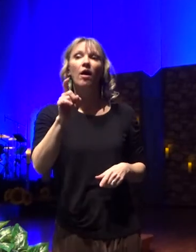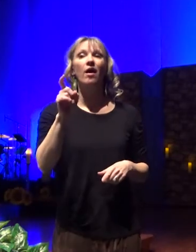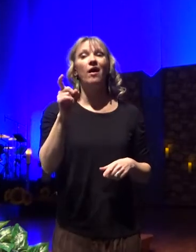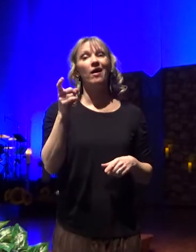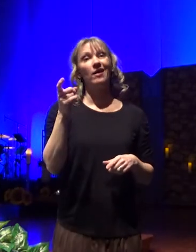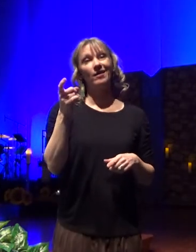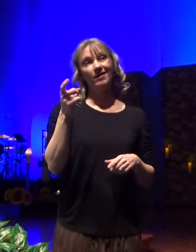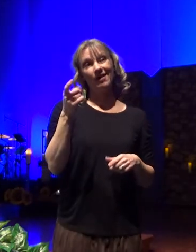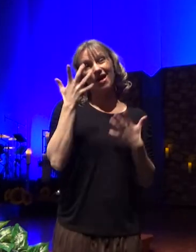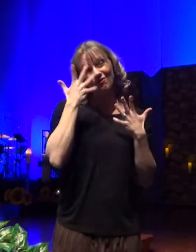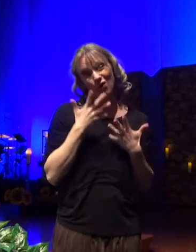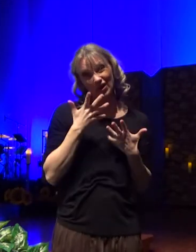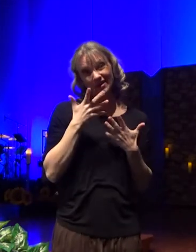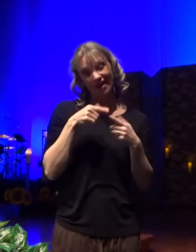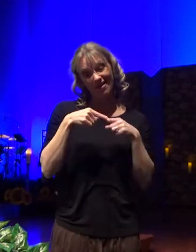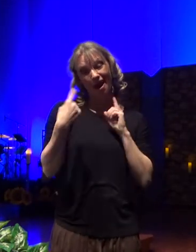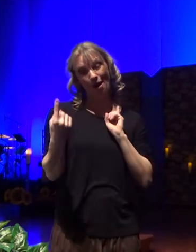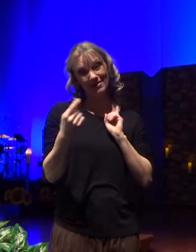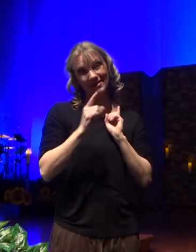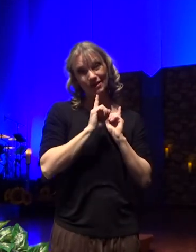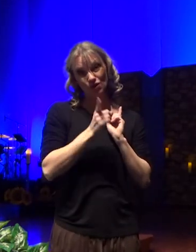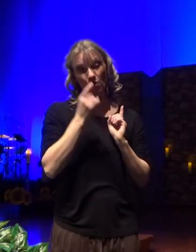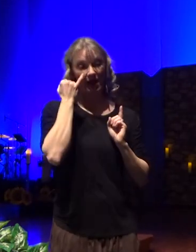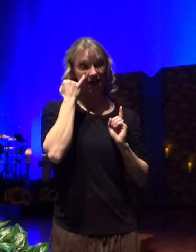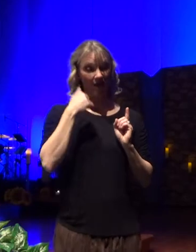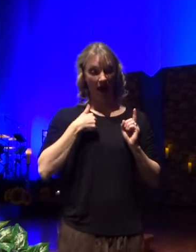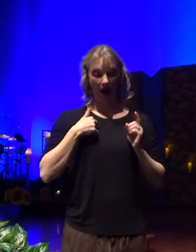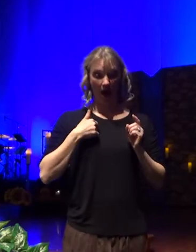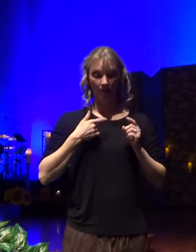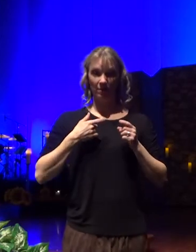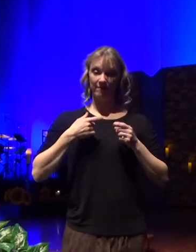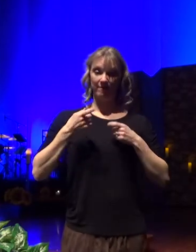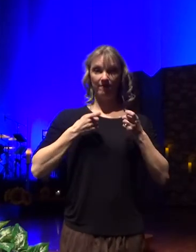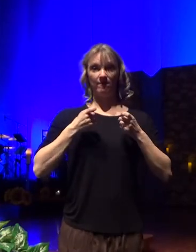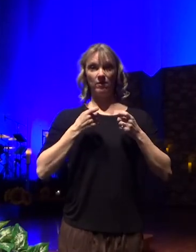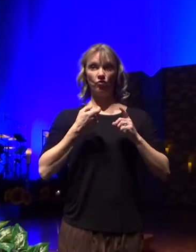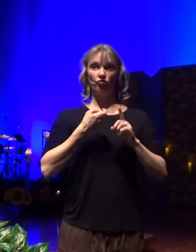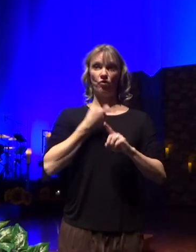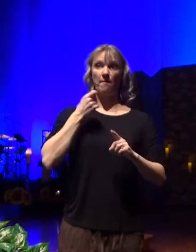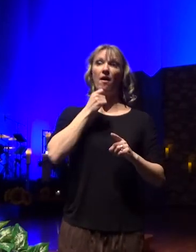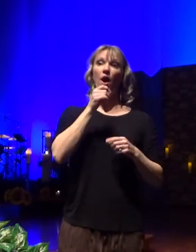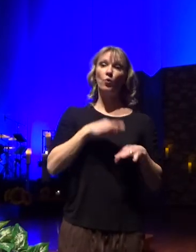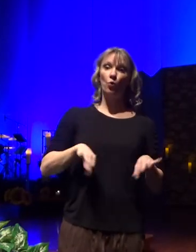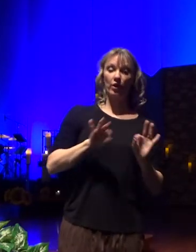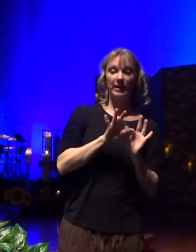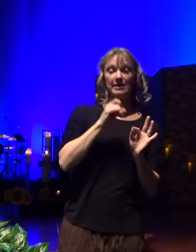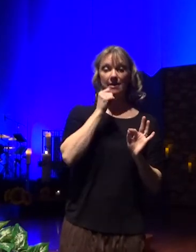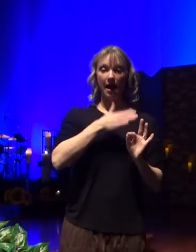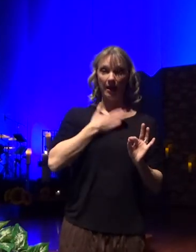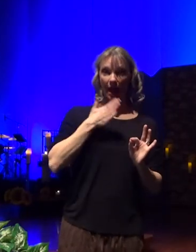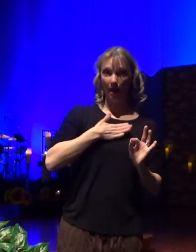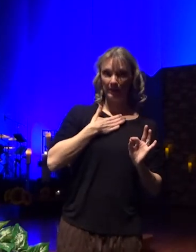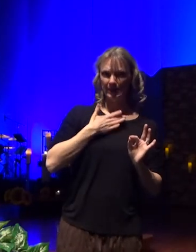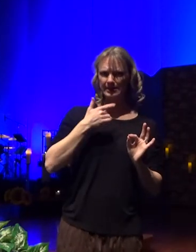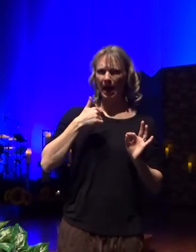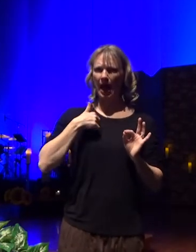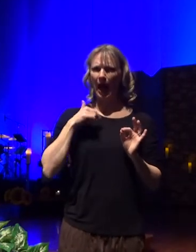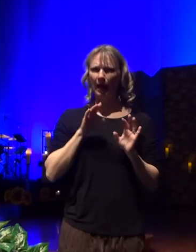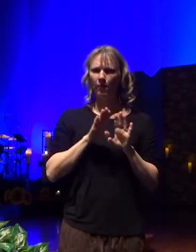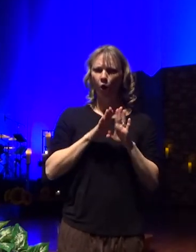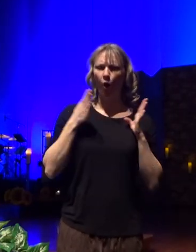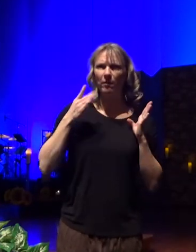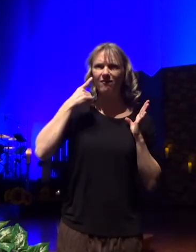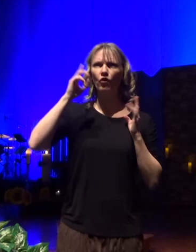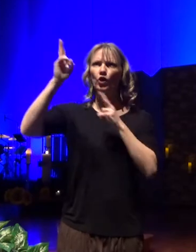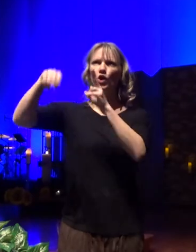Unfortunately, the opposite is also true, right? If I'm operating from a place of unworthiness and unhappiness, how am I